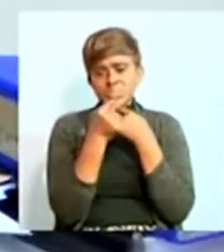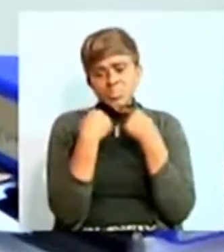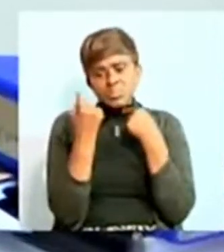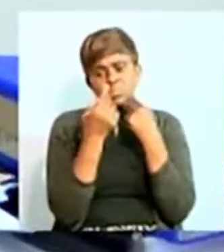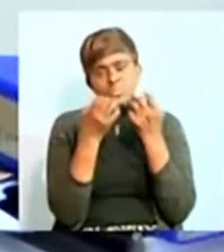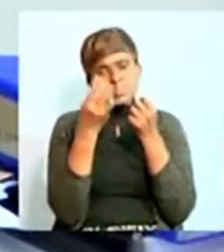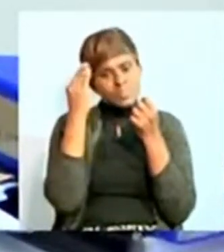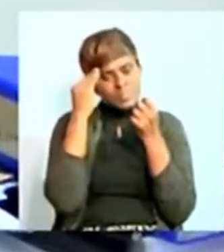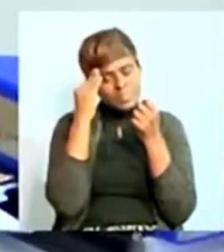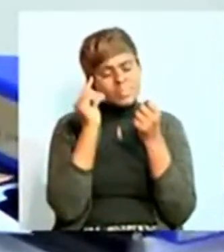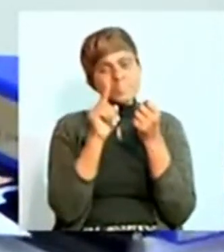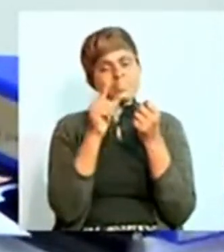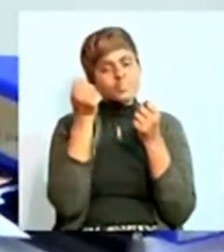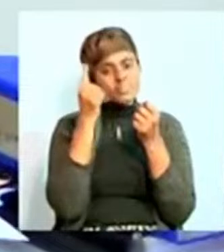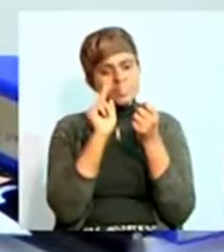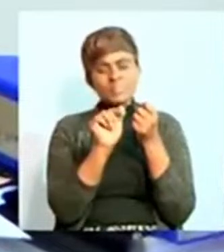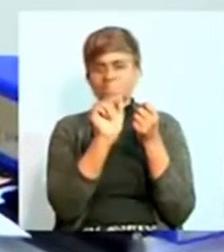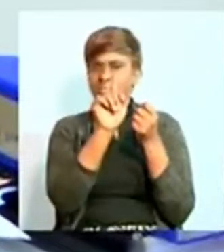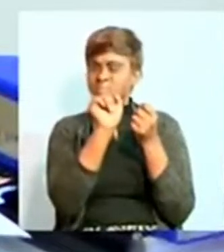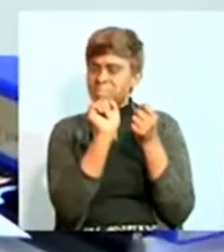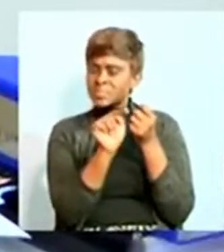to understand.